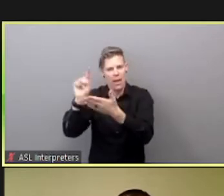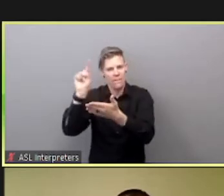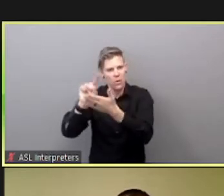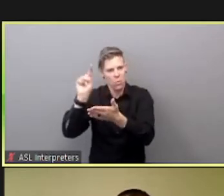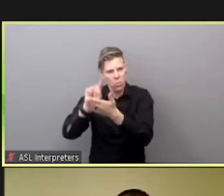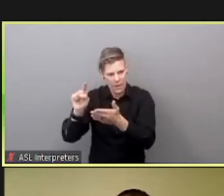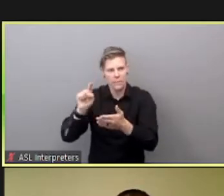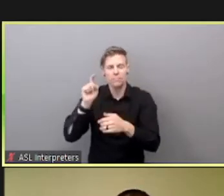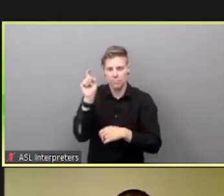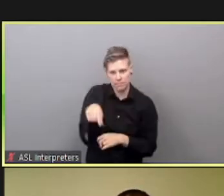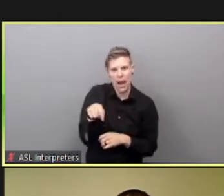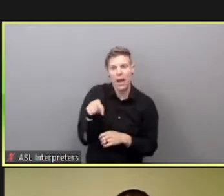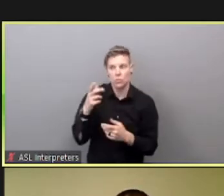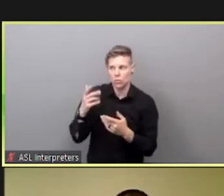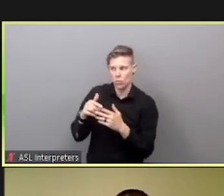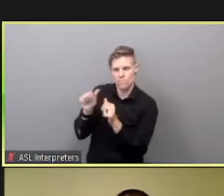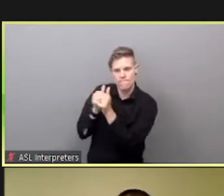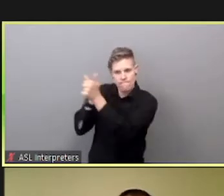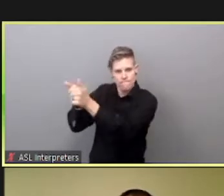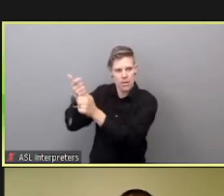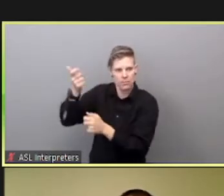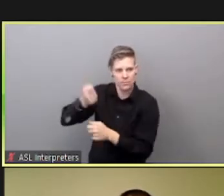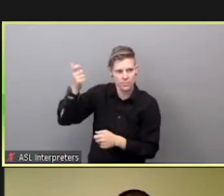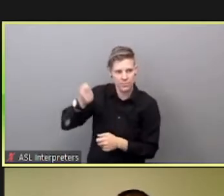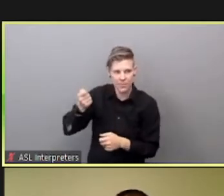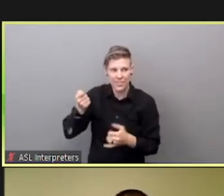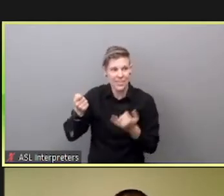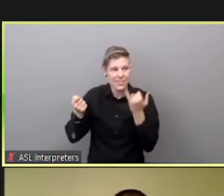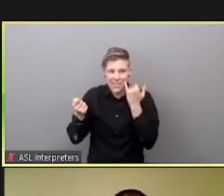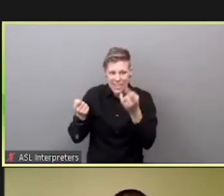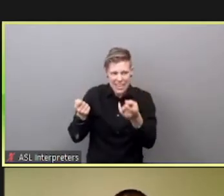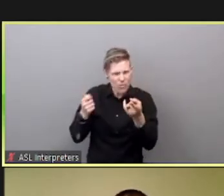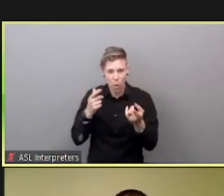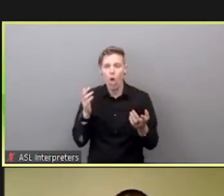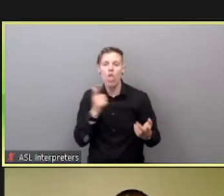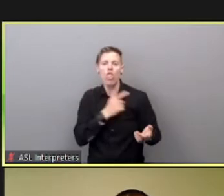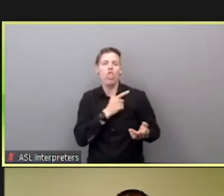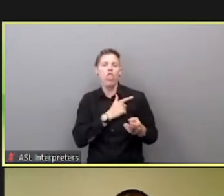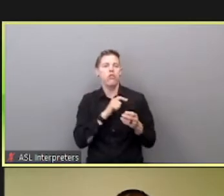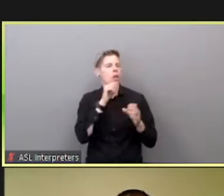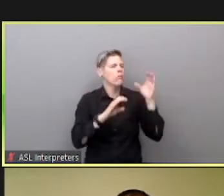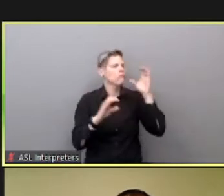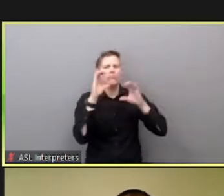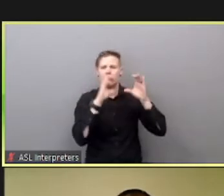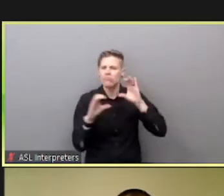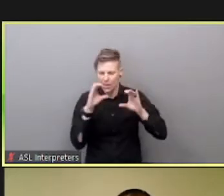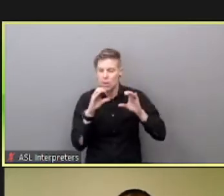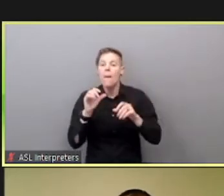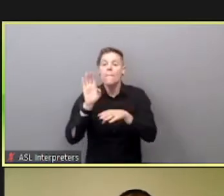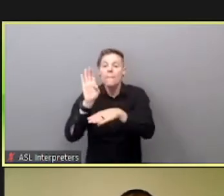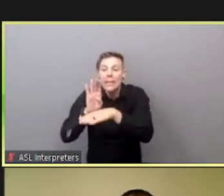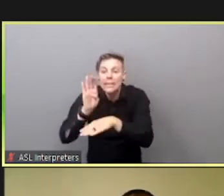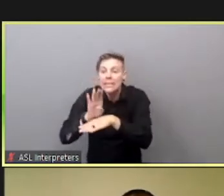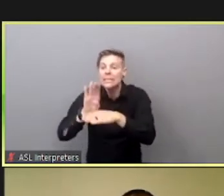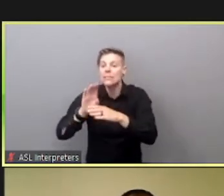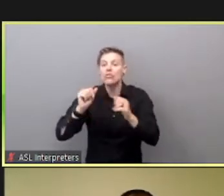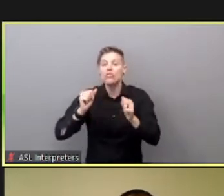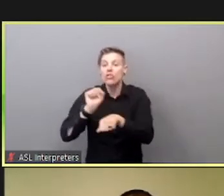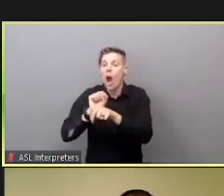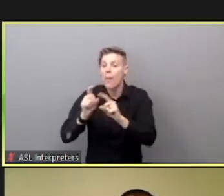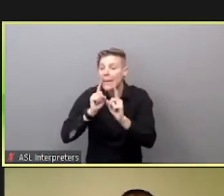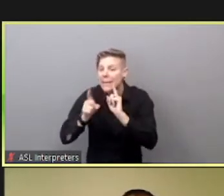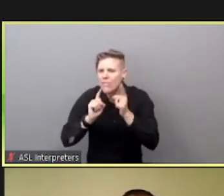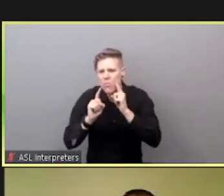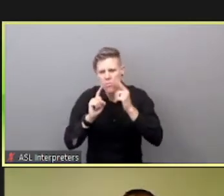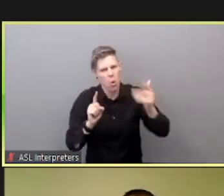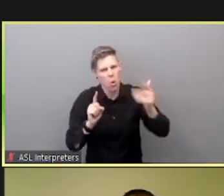individuals that are not doing that in a sincere way, if you're aware of individuals that are receiving benefits and not reporting cash